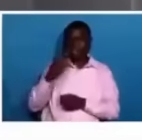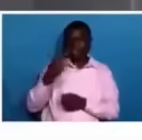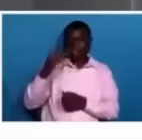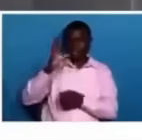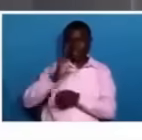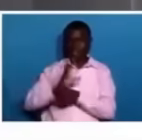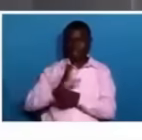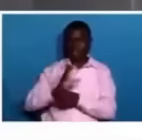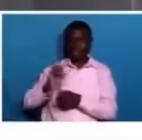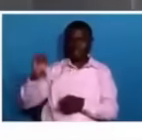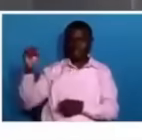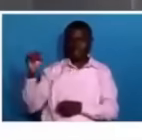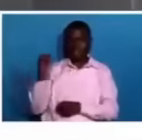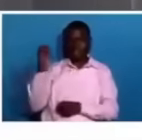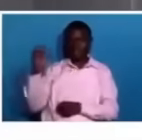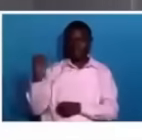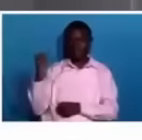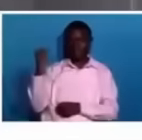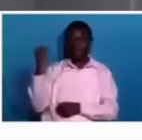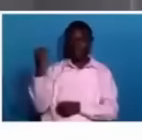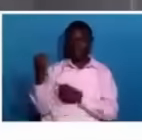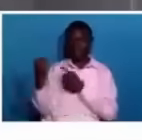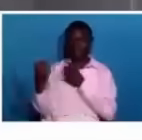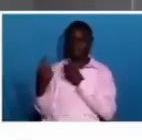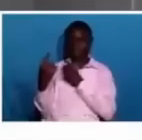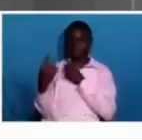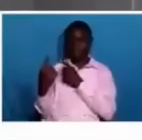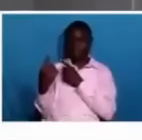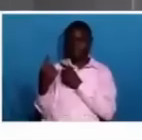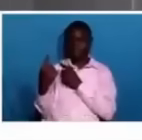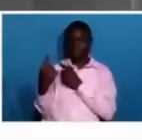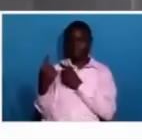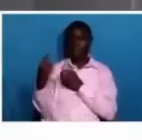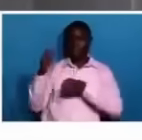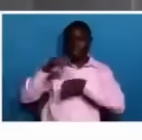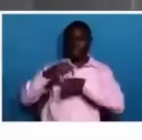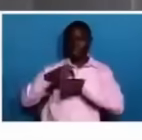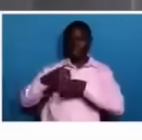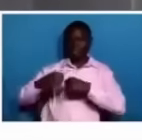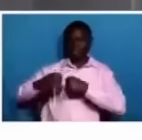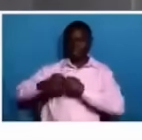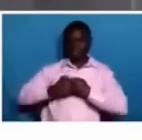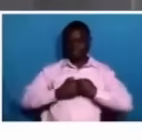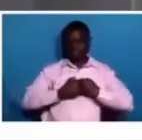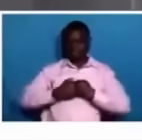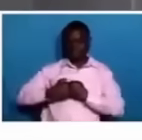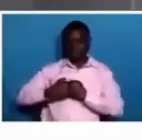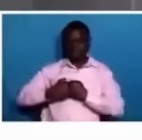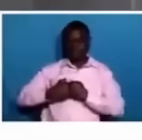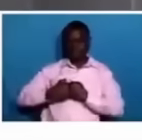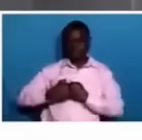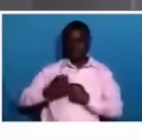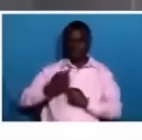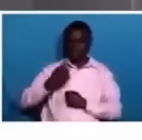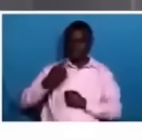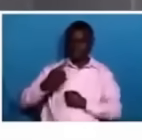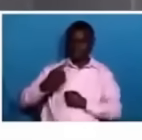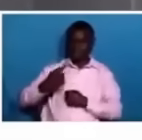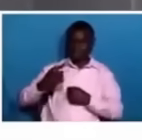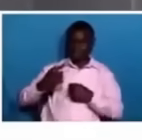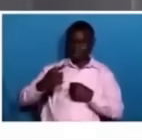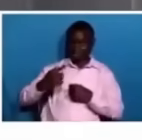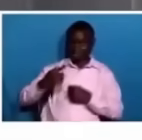one. When we become very tough on them, they say, no, you do the church things, leave politics to